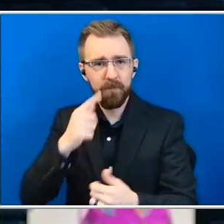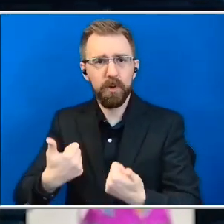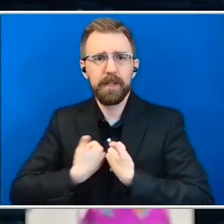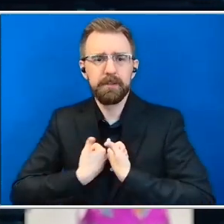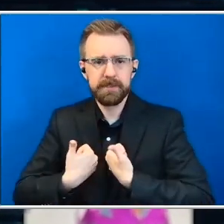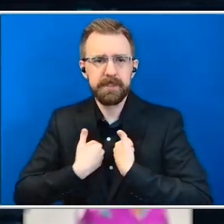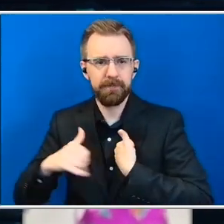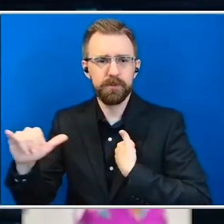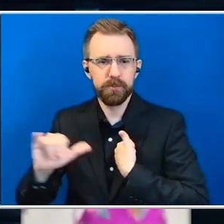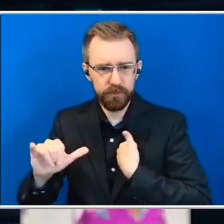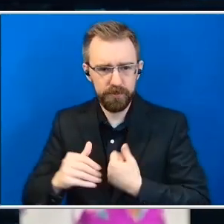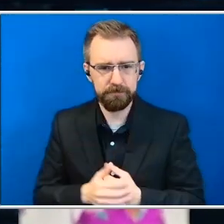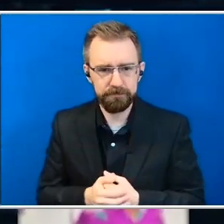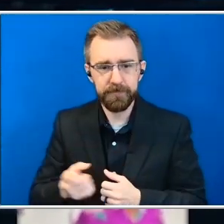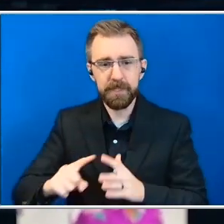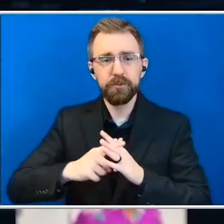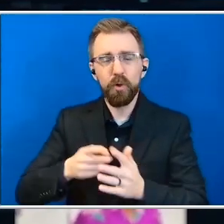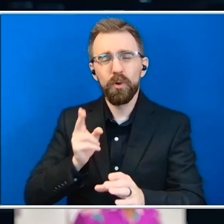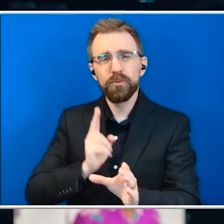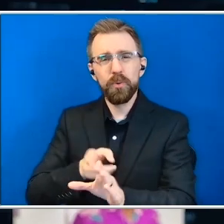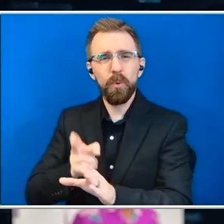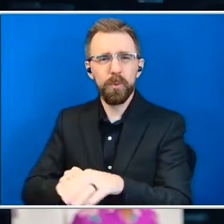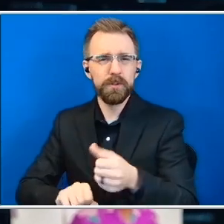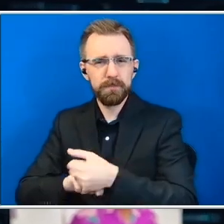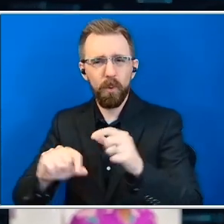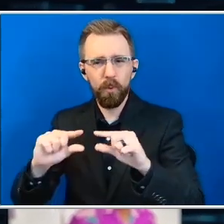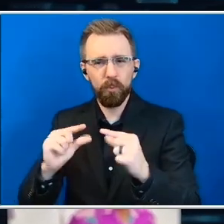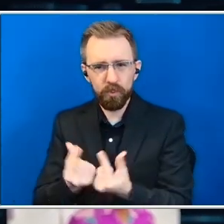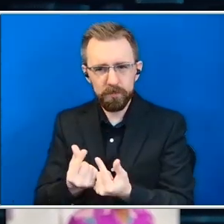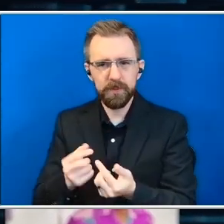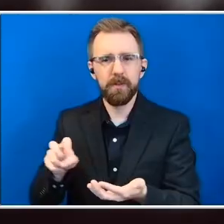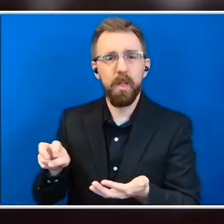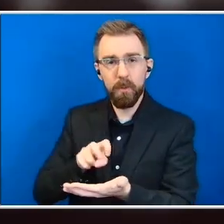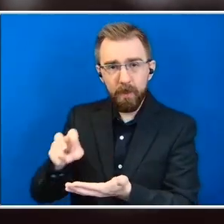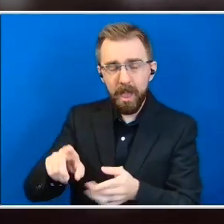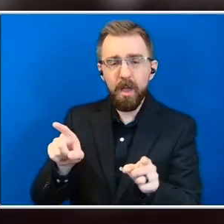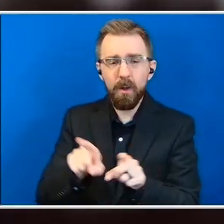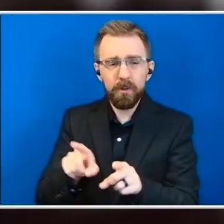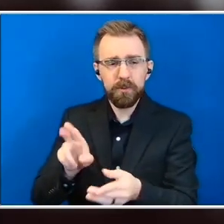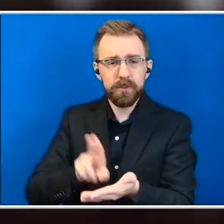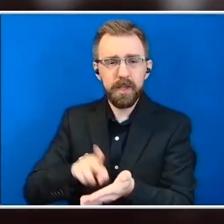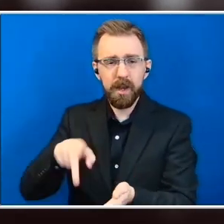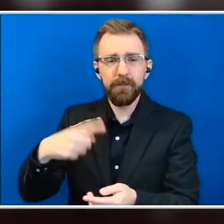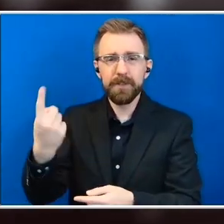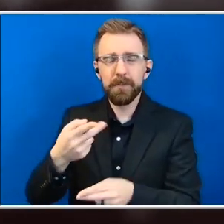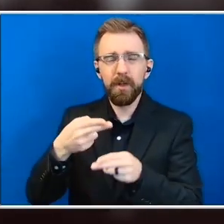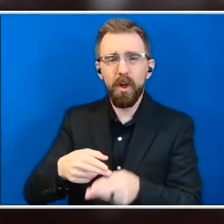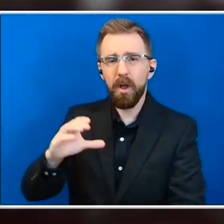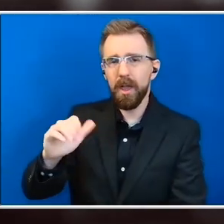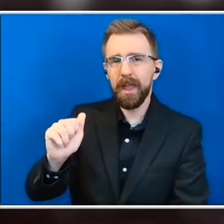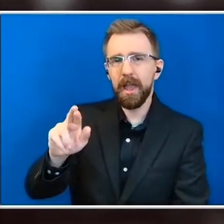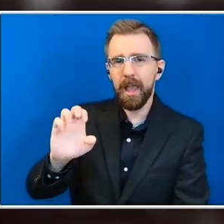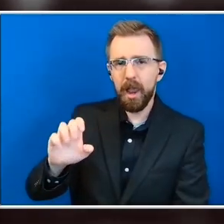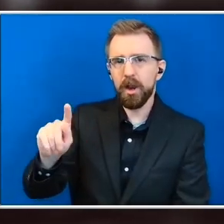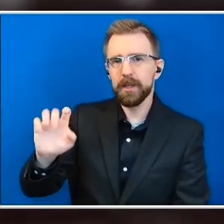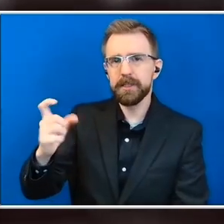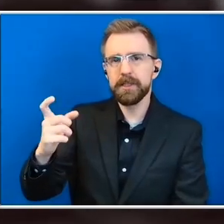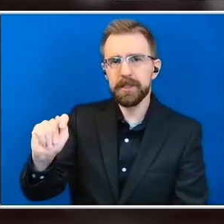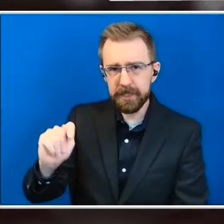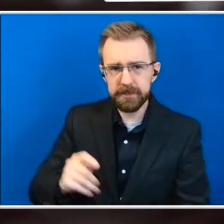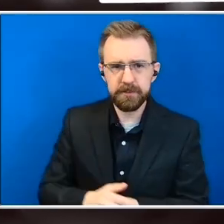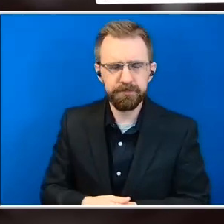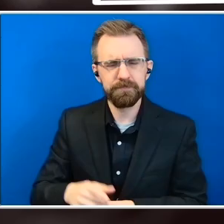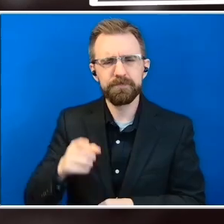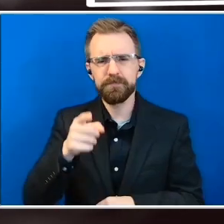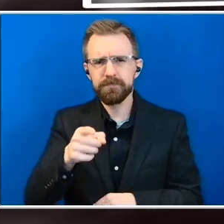began joining support groups. Along the way, he also signed up for something called Care Text. Well, Care Text was a study